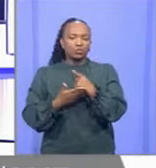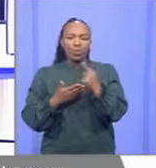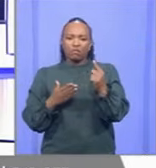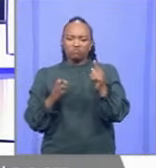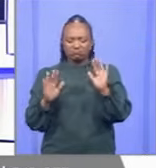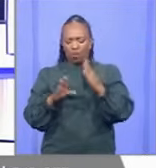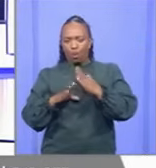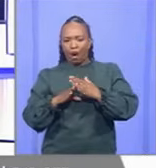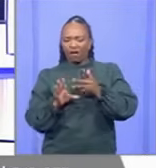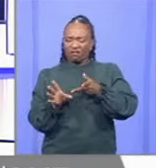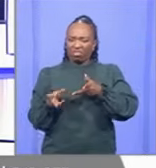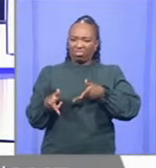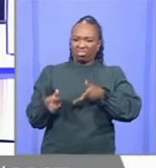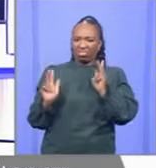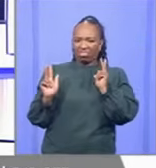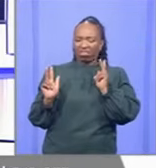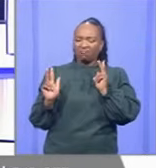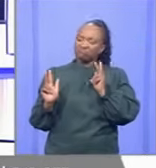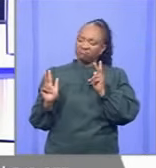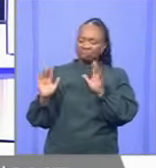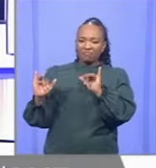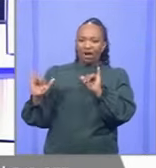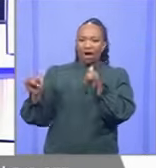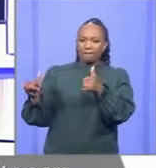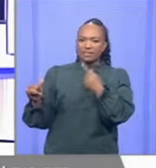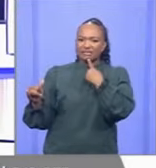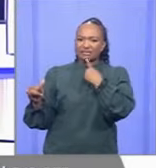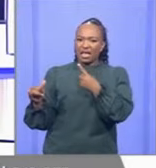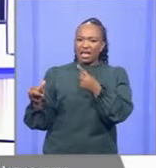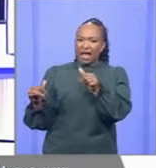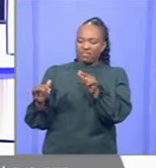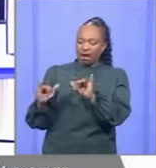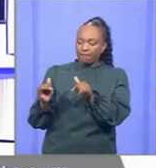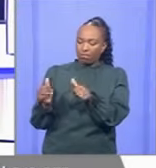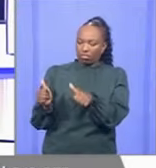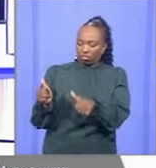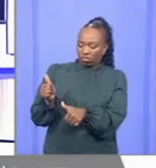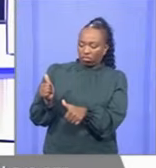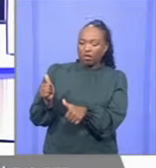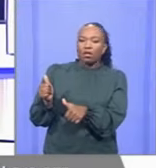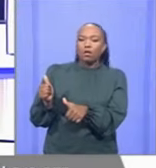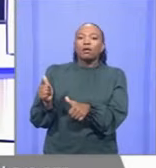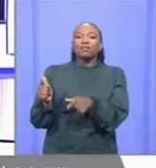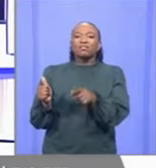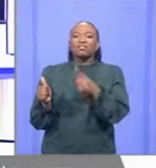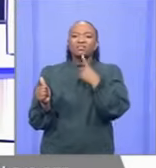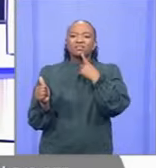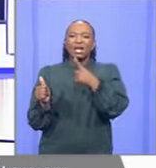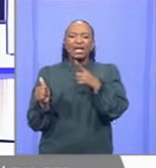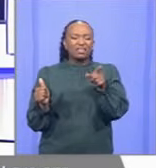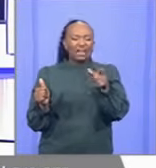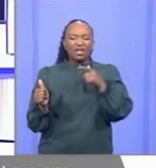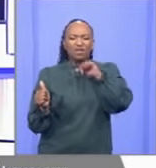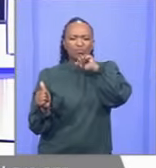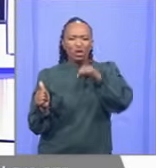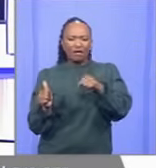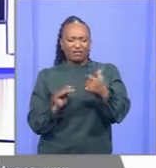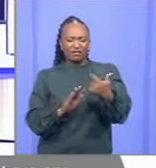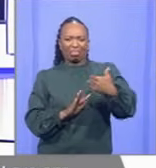feta ba latofatša mong kampani ya ka tlasana yeo ba išomelago ka go šušunya nko mererong ya